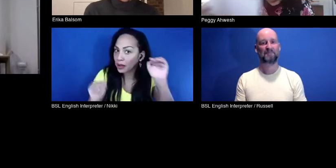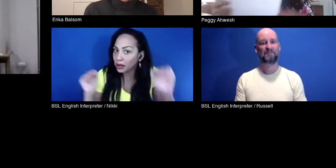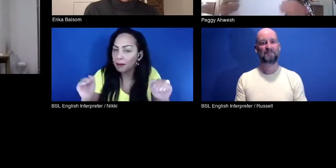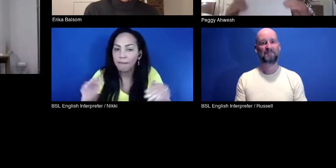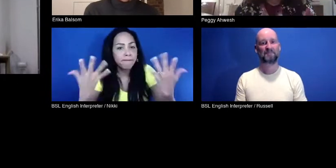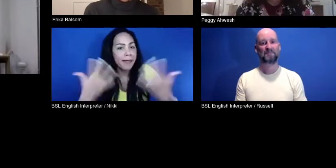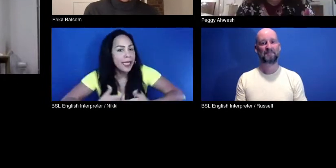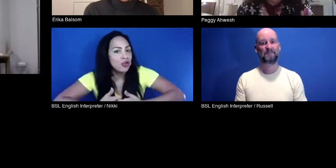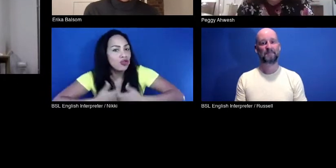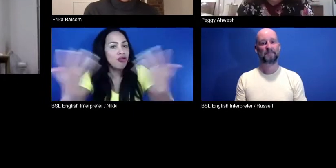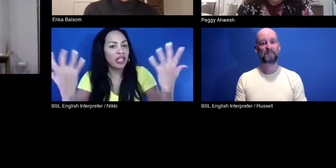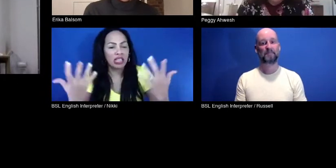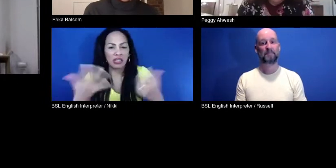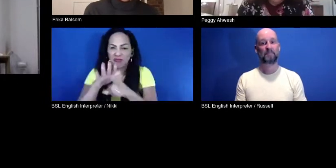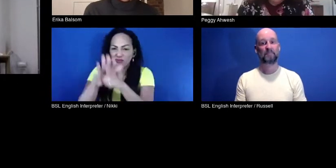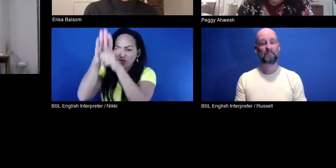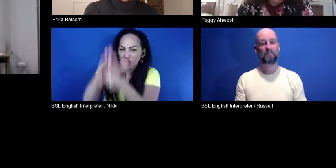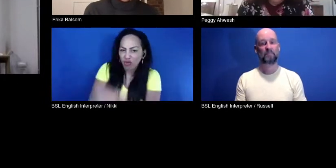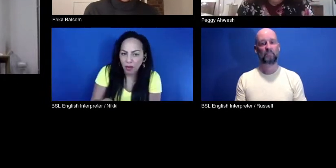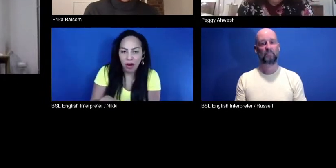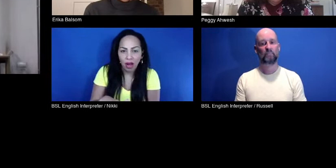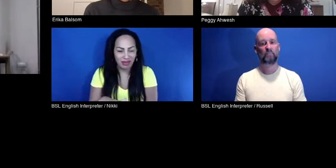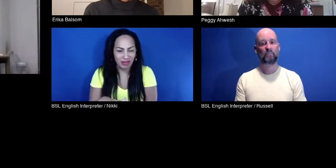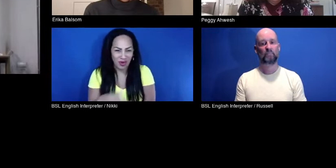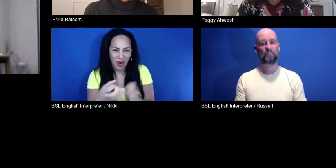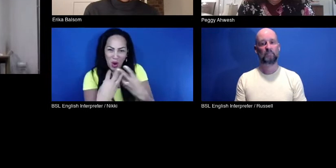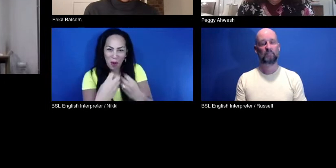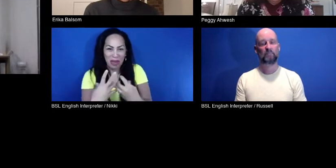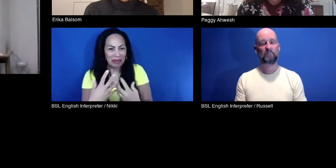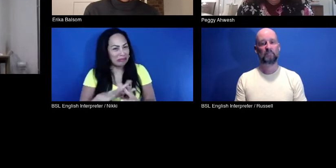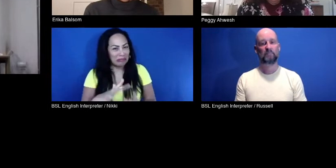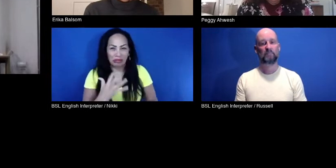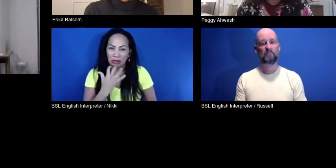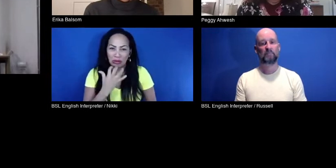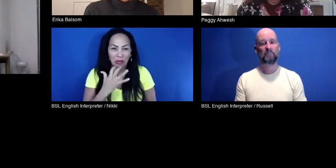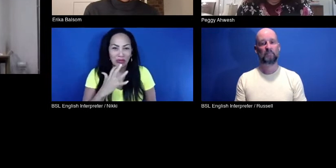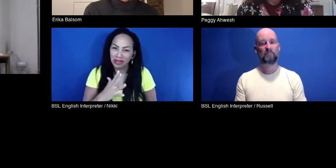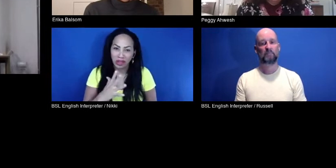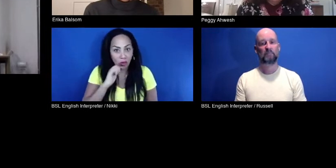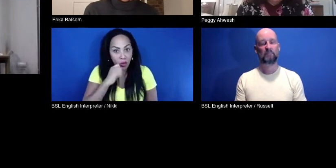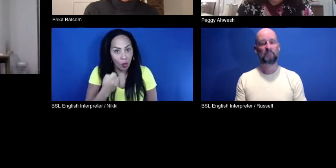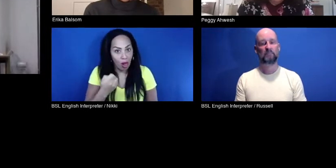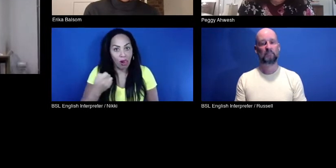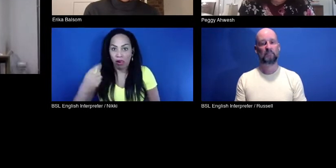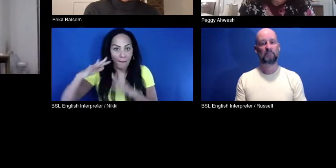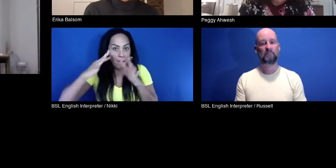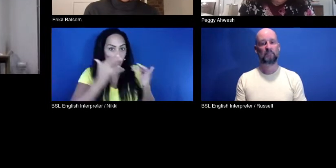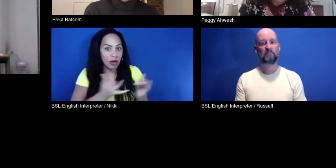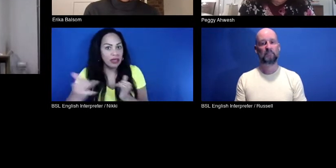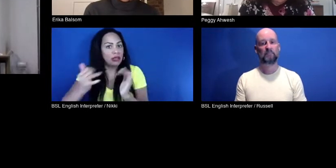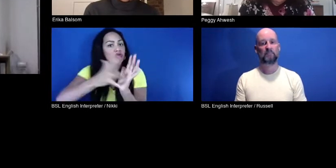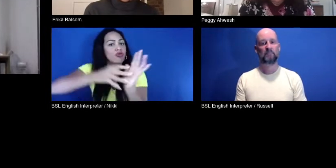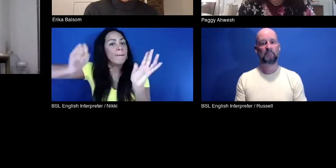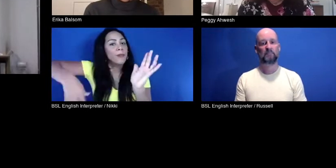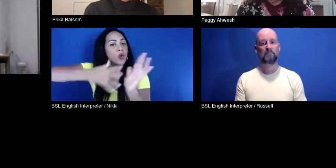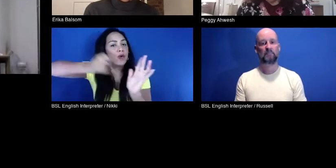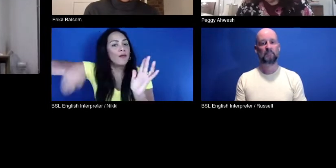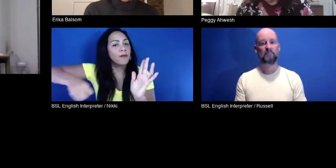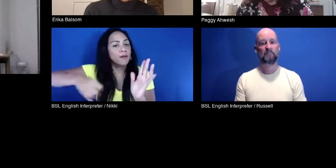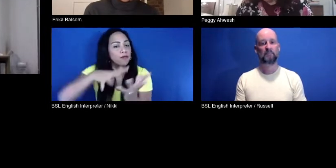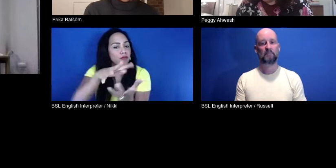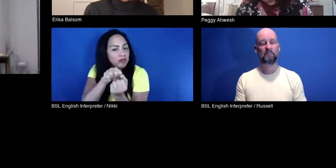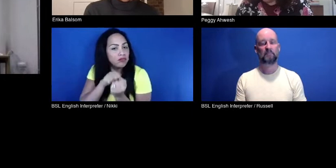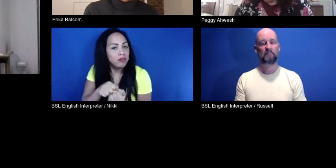aggressive, discriminatory, or intolerant comments will be removed by our moderators, in keeping with our aims to create a respectful